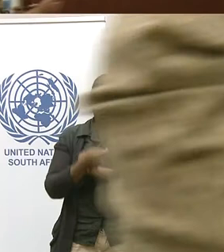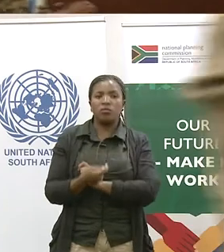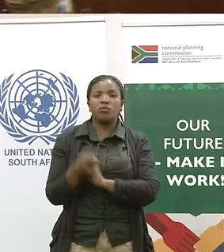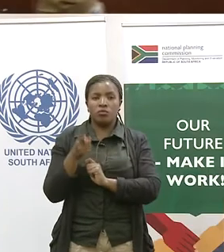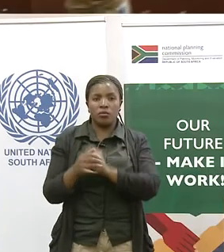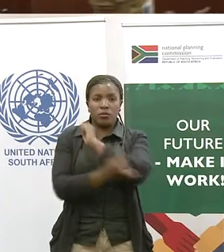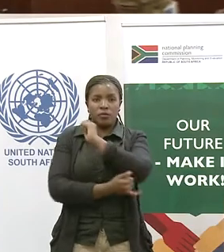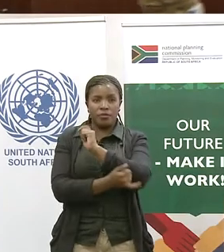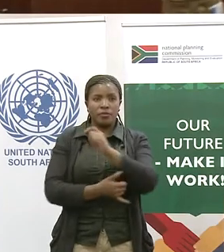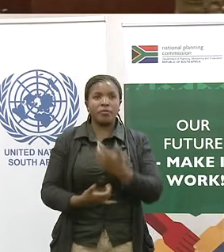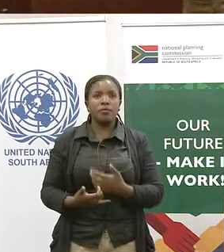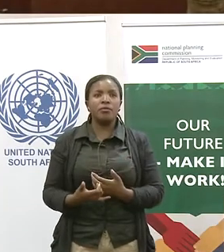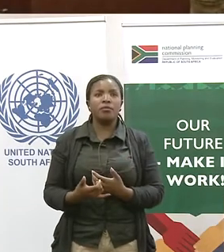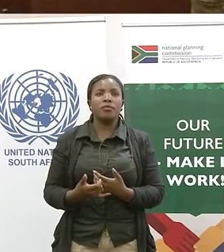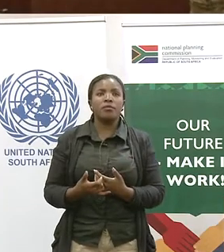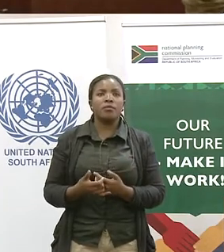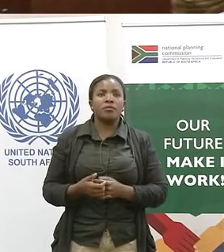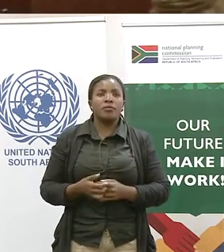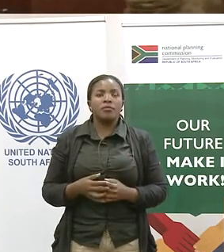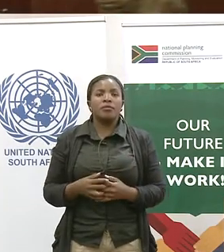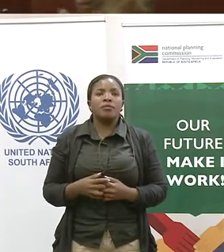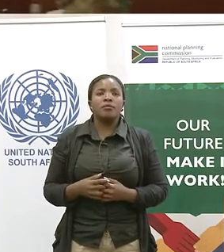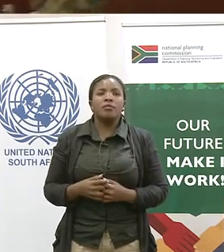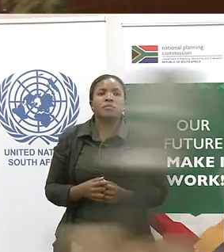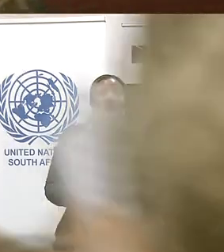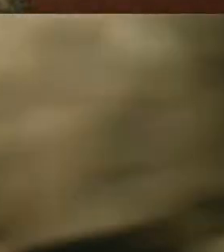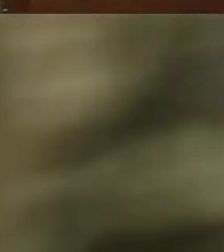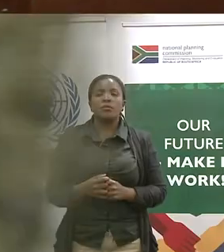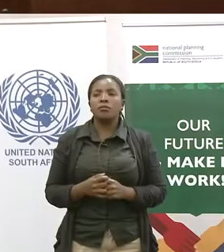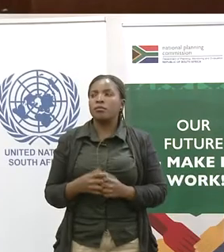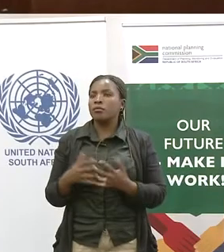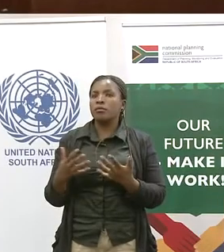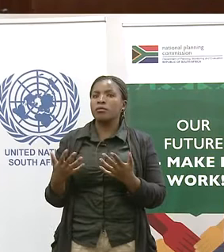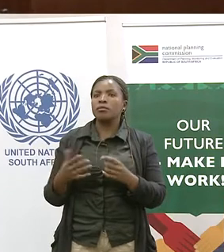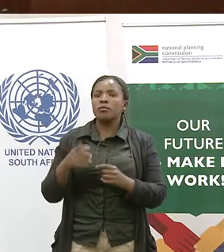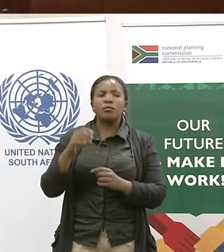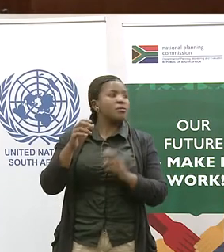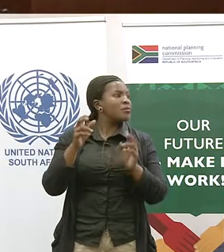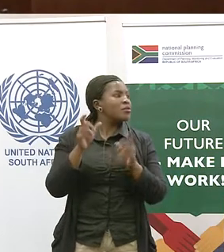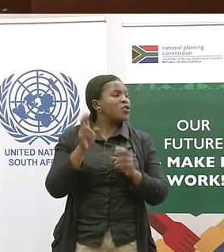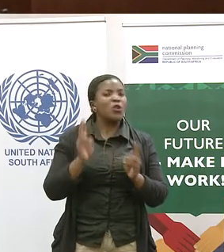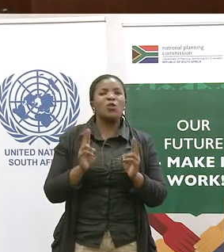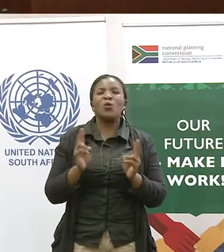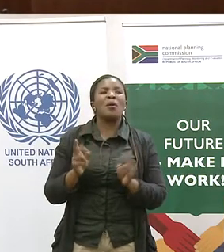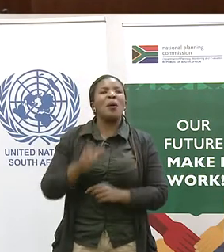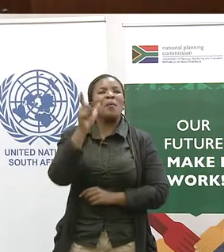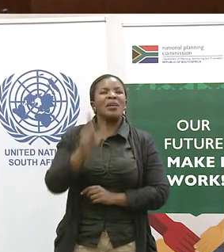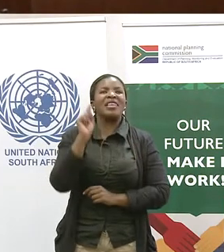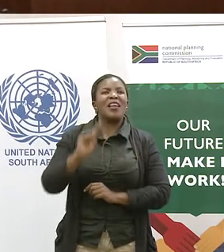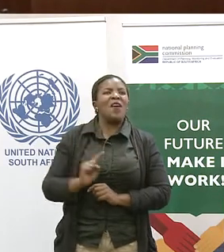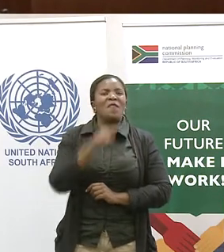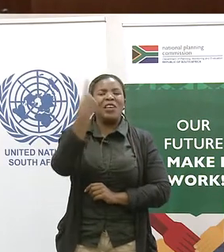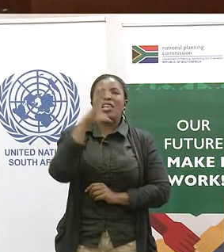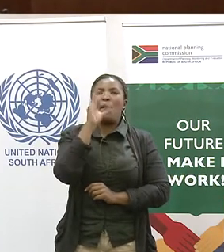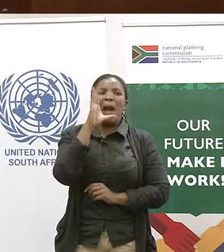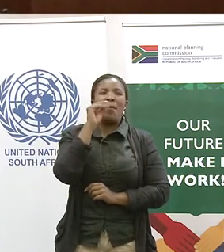much. I'm not sure who the mic goes to. Right. The person who normally speaks first has got the privilege of an